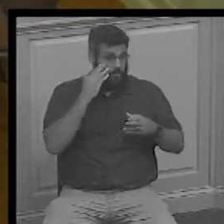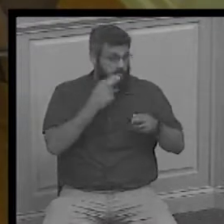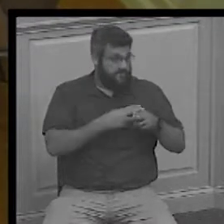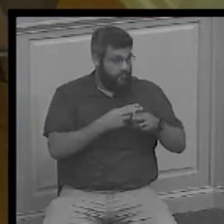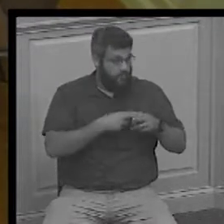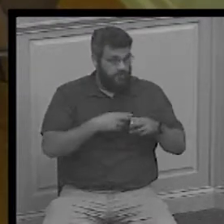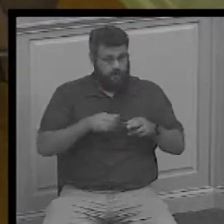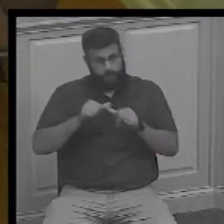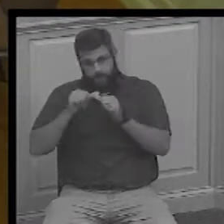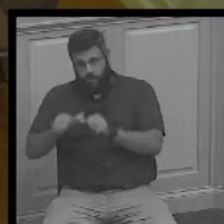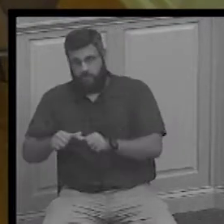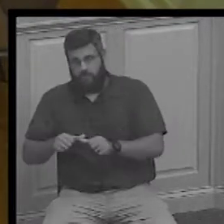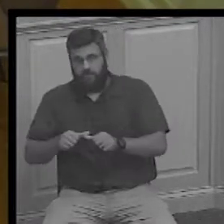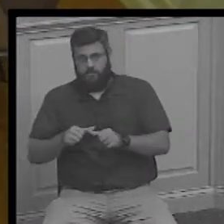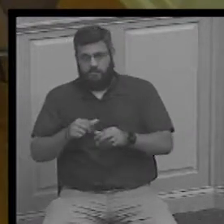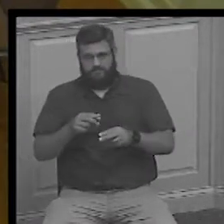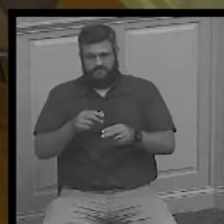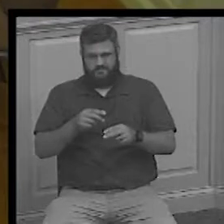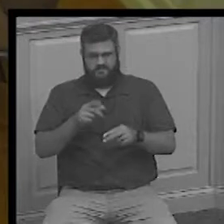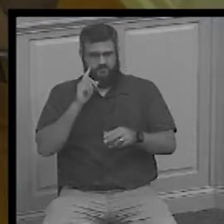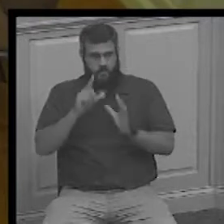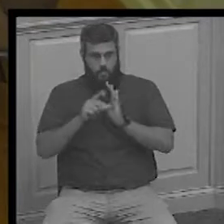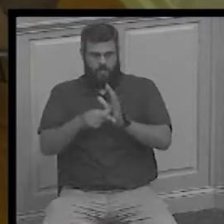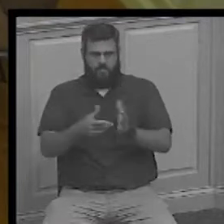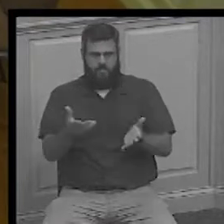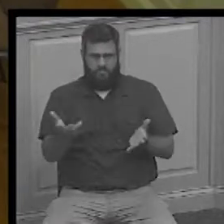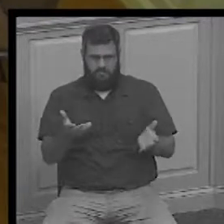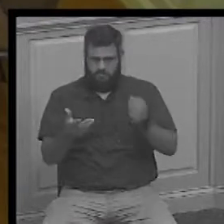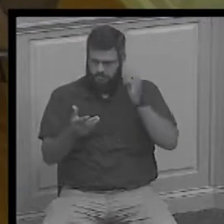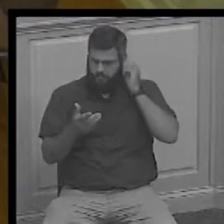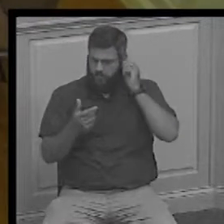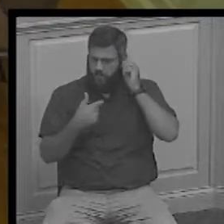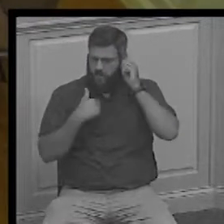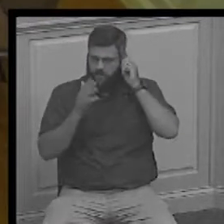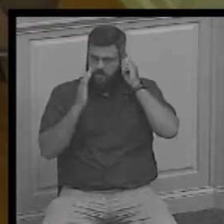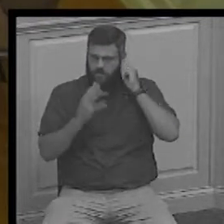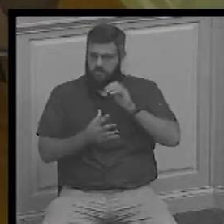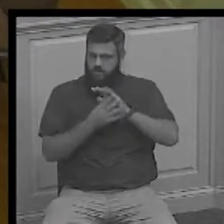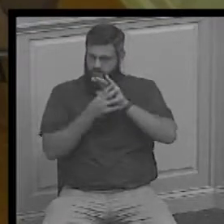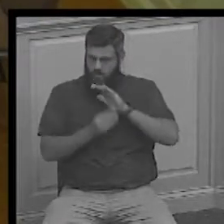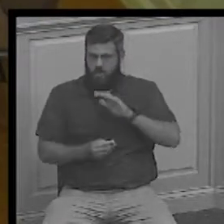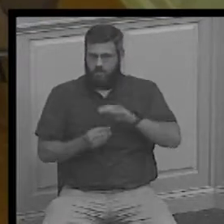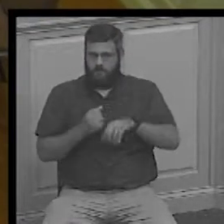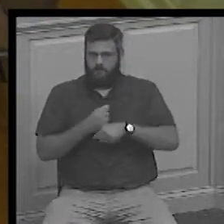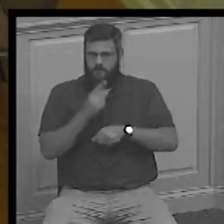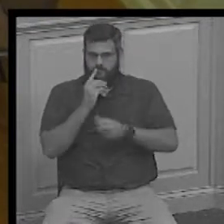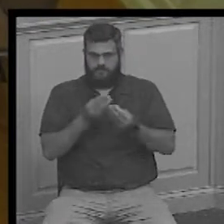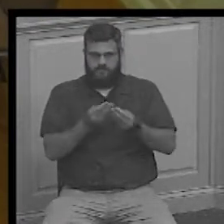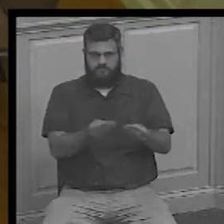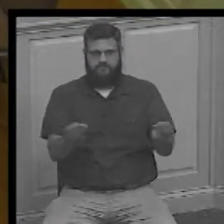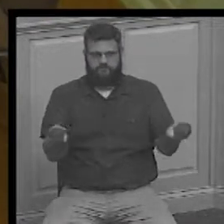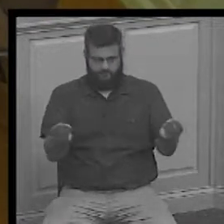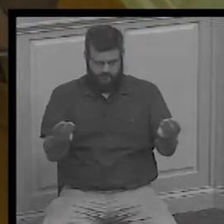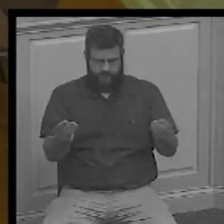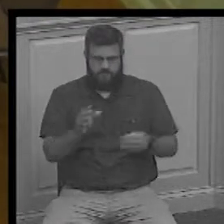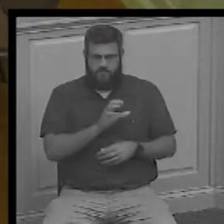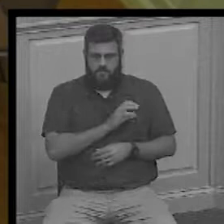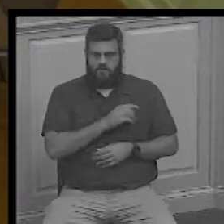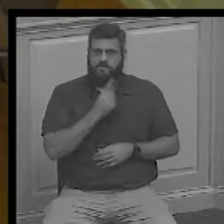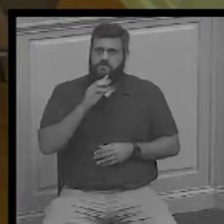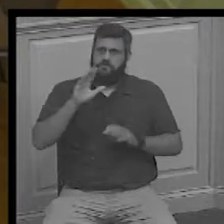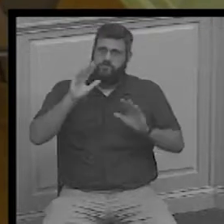permanent, semi-permanent, all kinds of things like that. So I'll make copies of that and see to it that you have it and give it to you. Thank